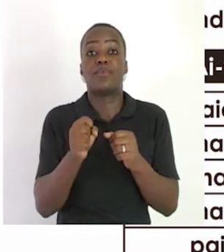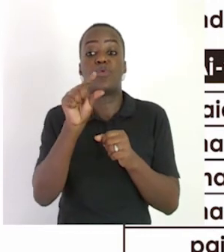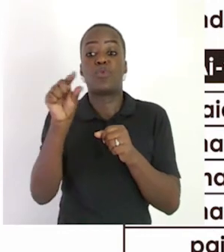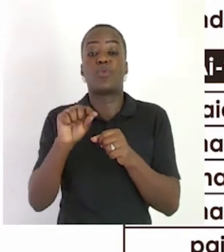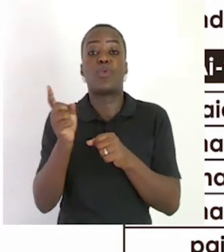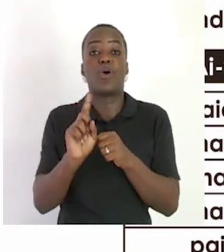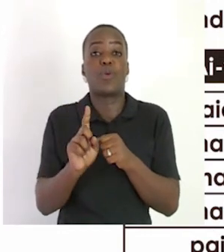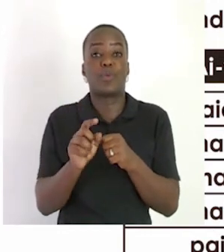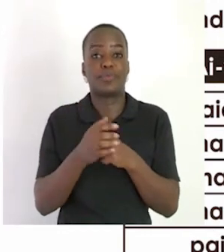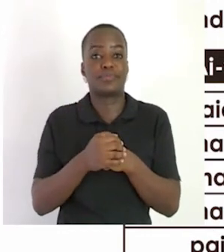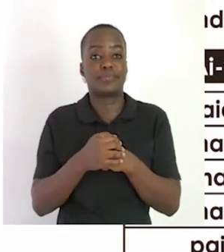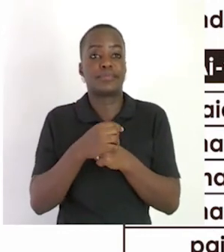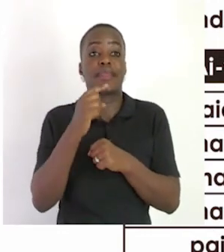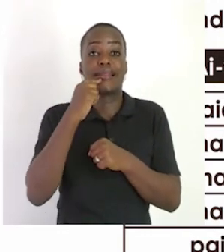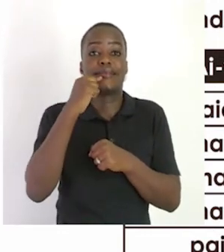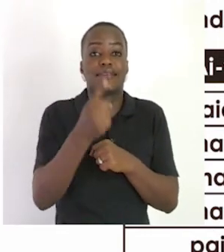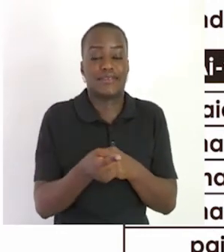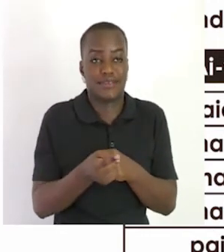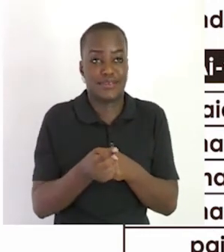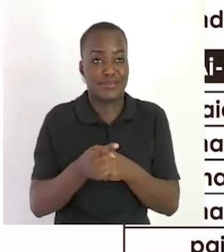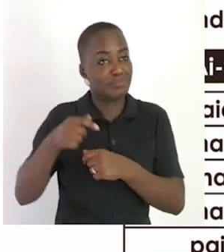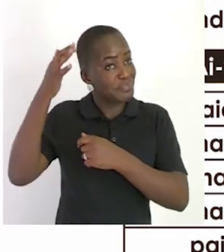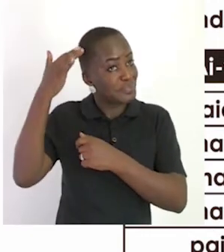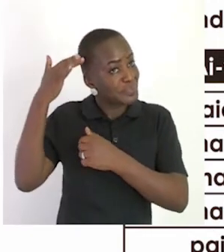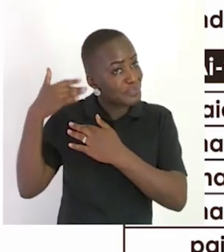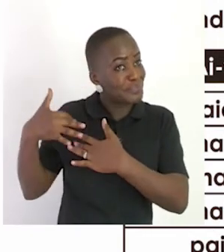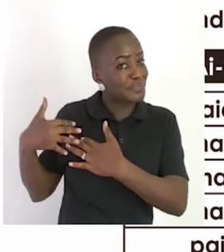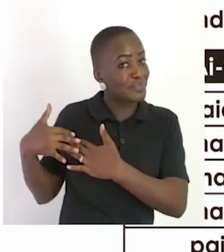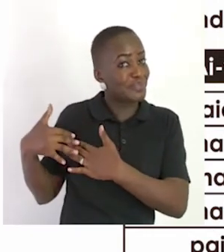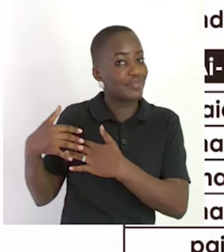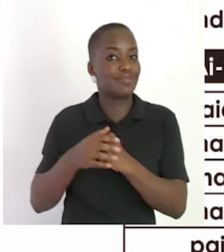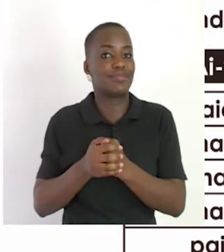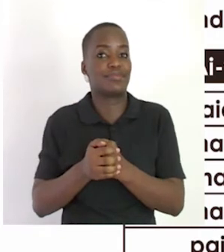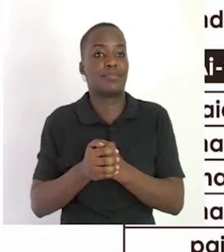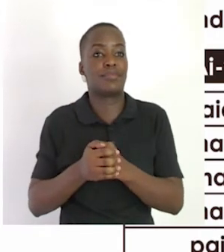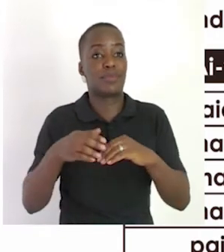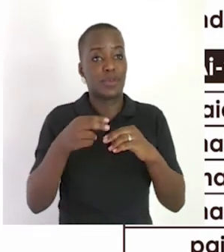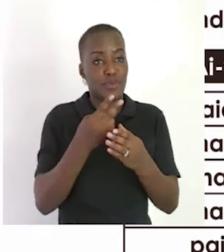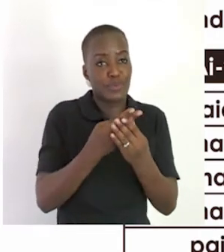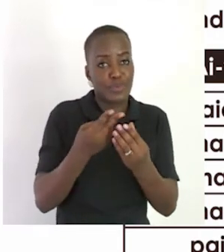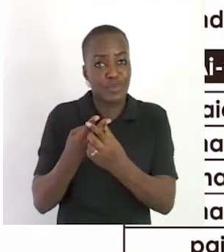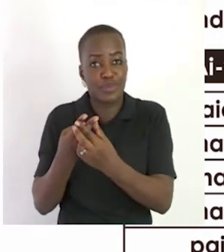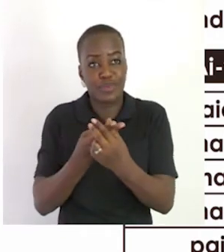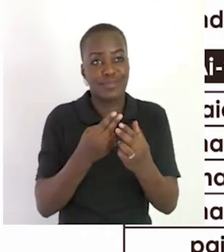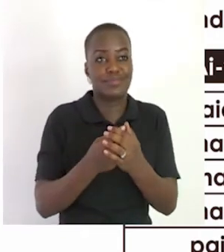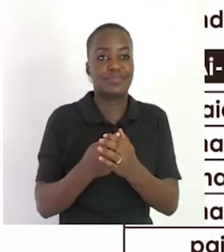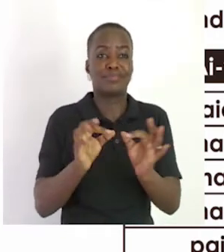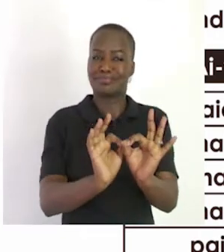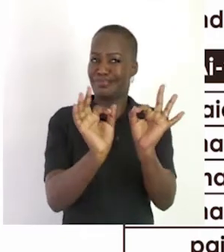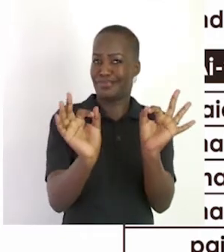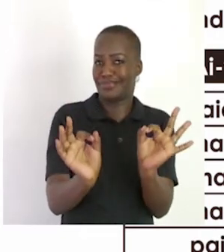are said, hair, pear, fair,